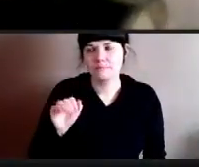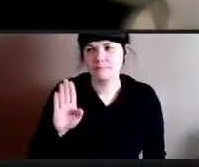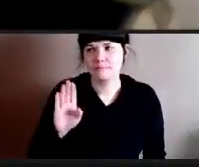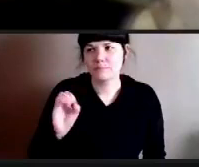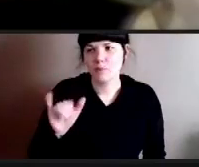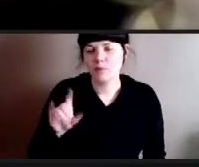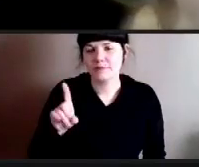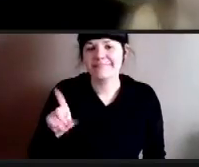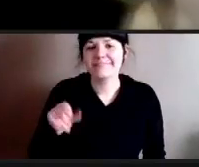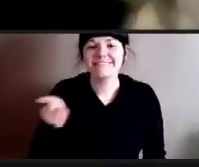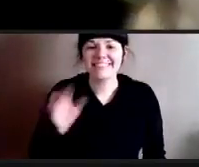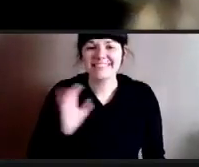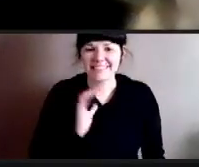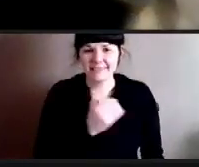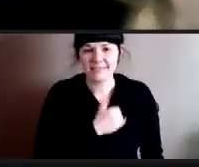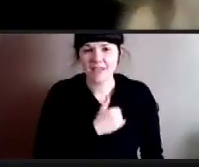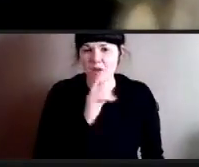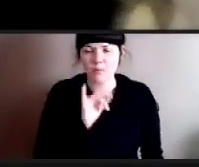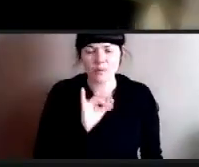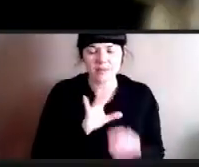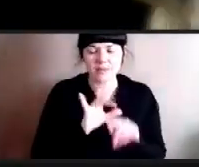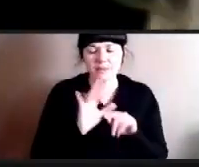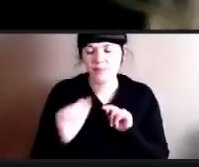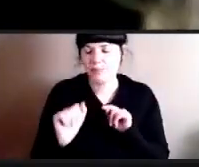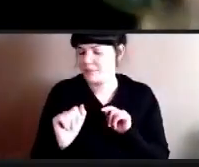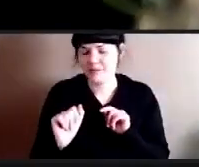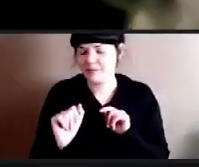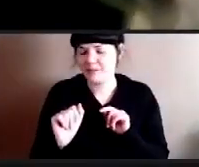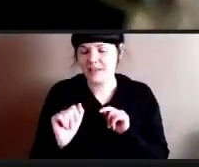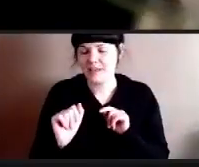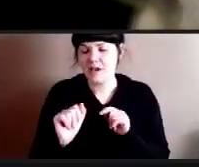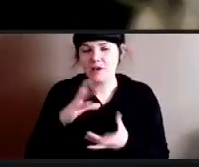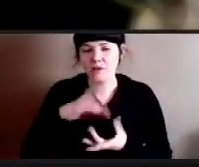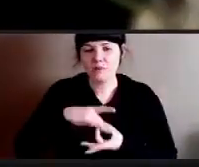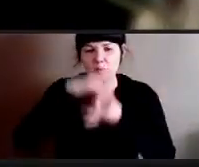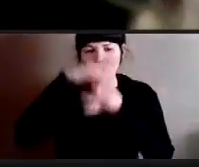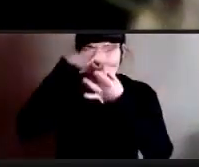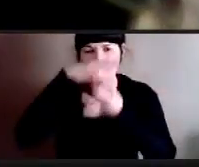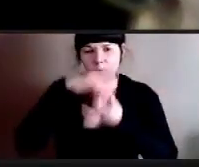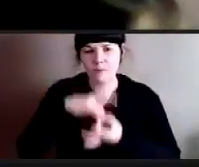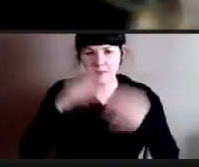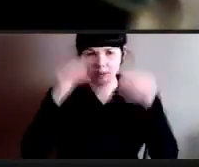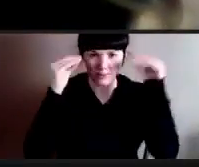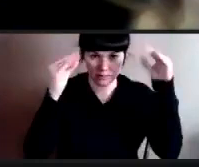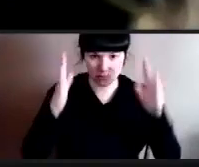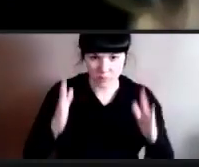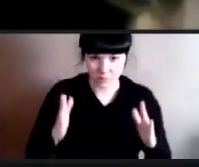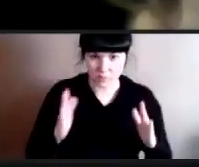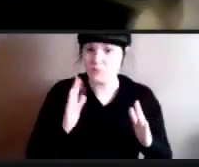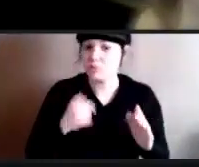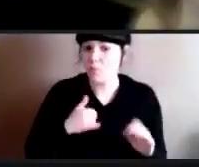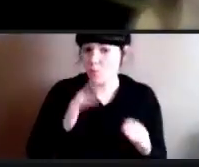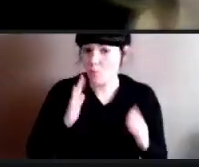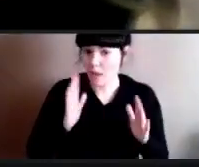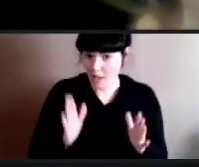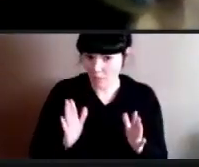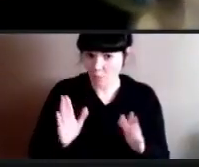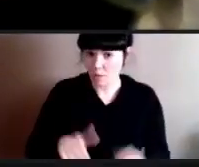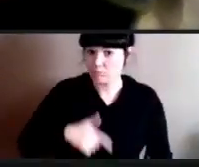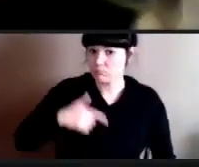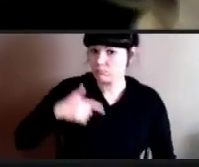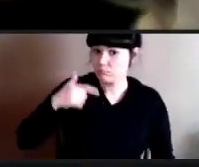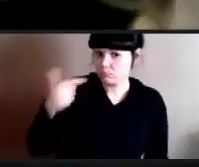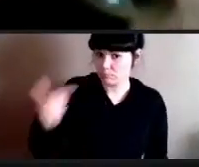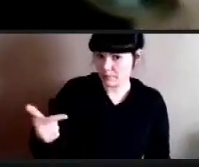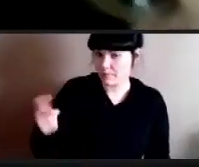yoga instructor. So I'm just gonna let her take it over here and center us